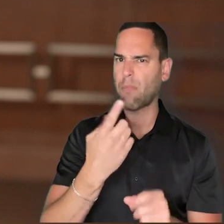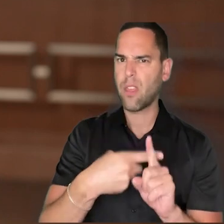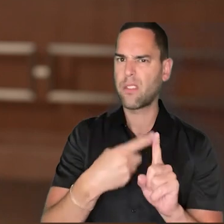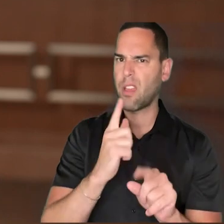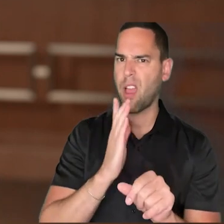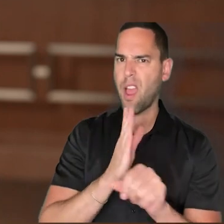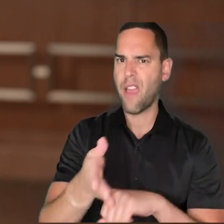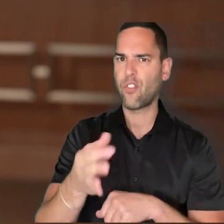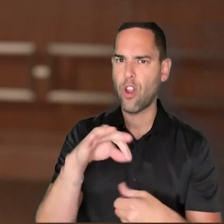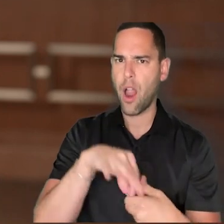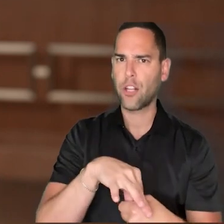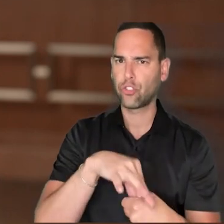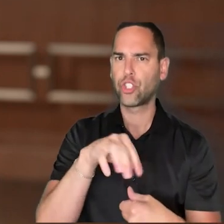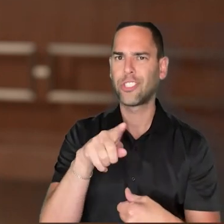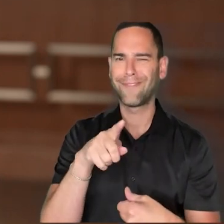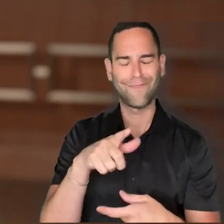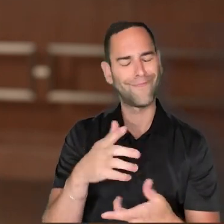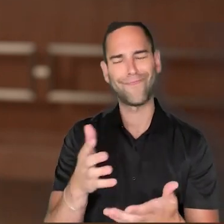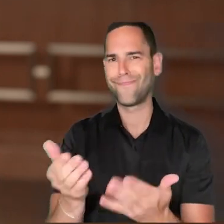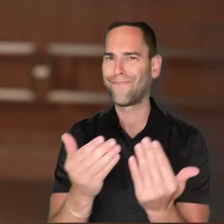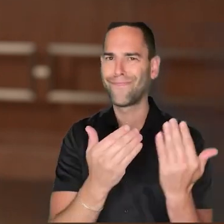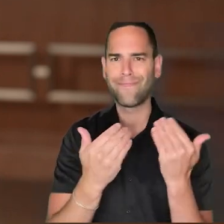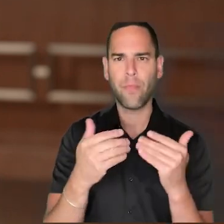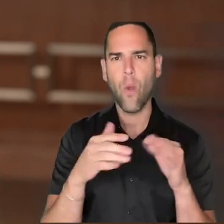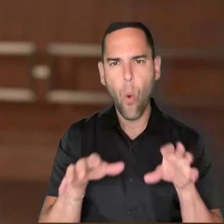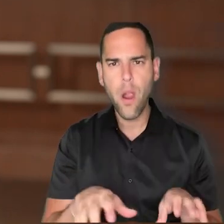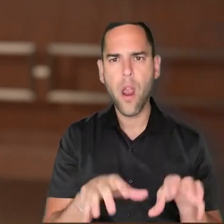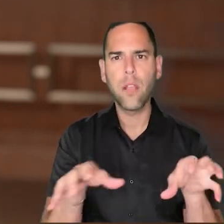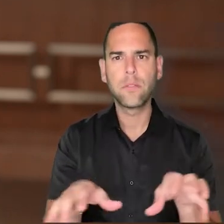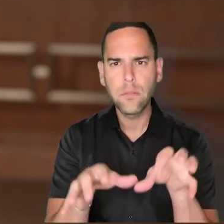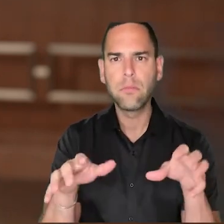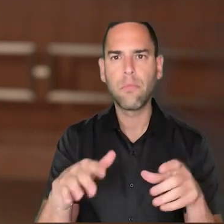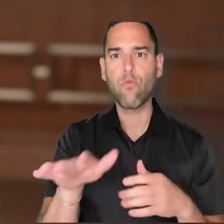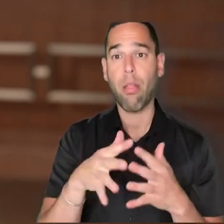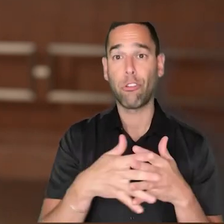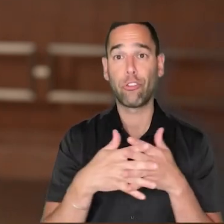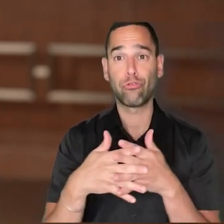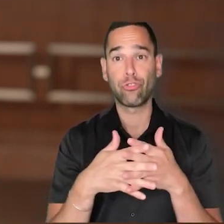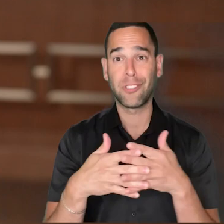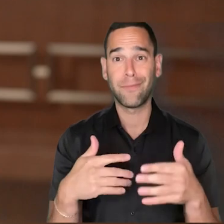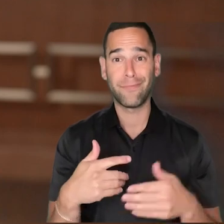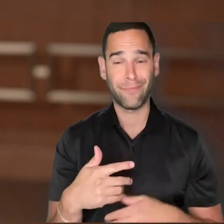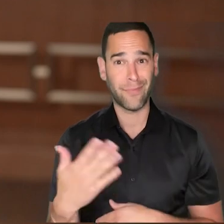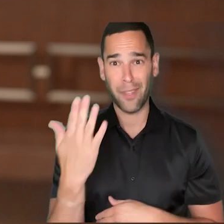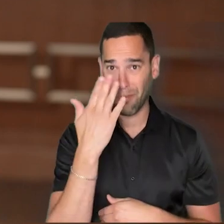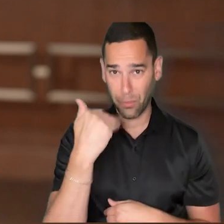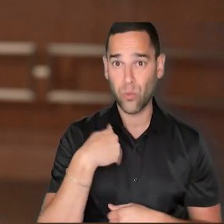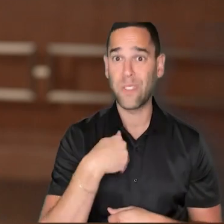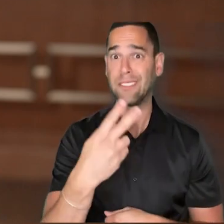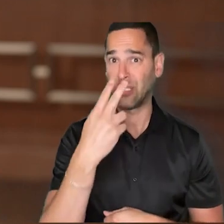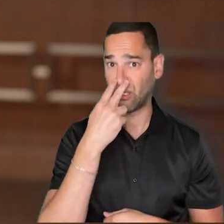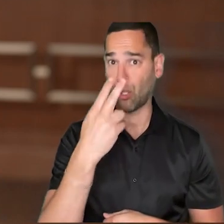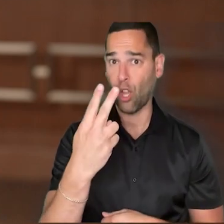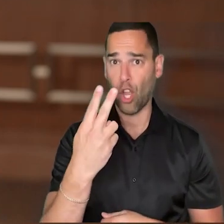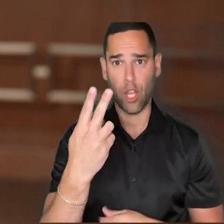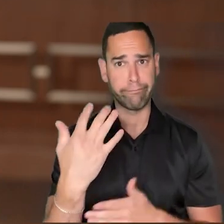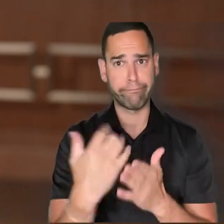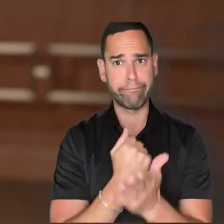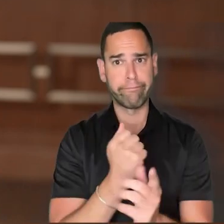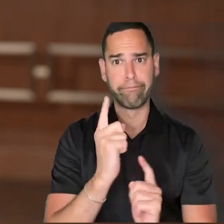couple of months after the election, came in and started organizing around the country. Because I think we really